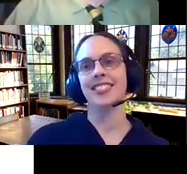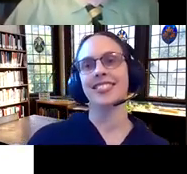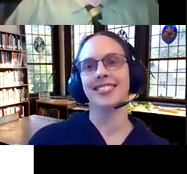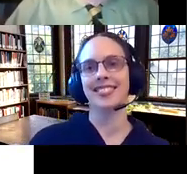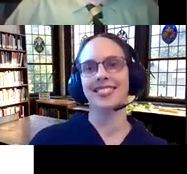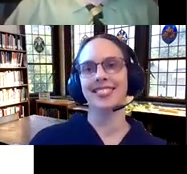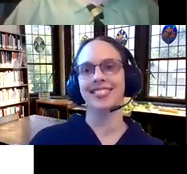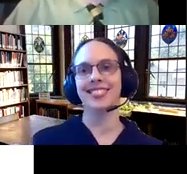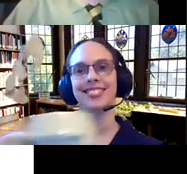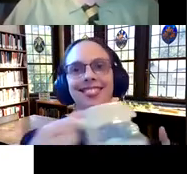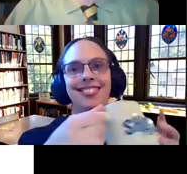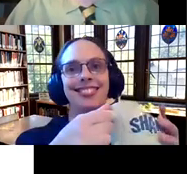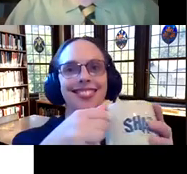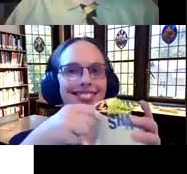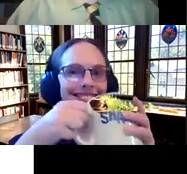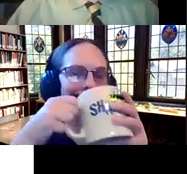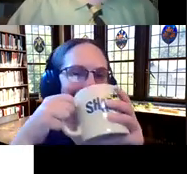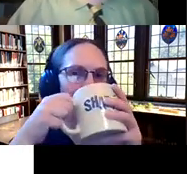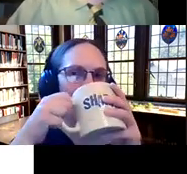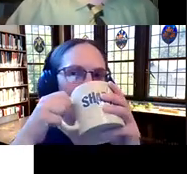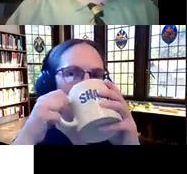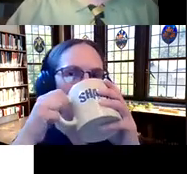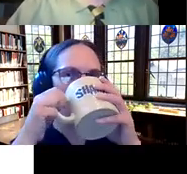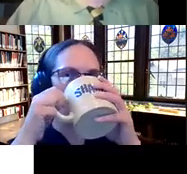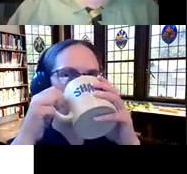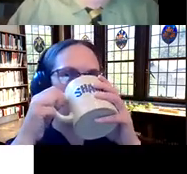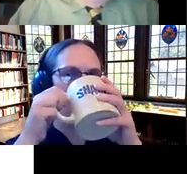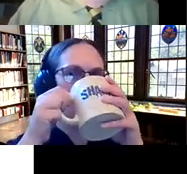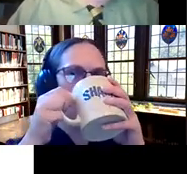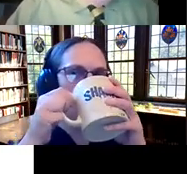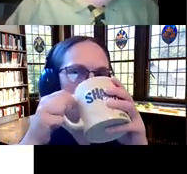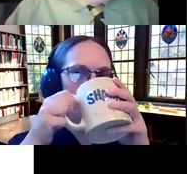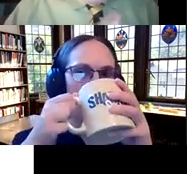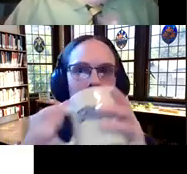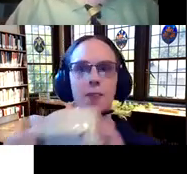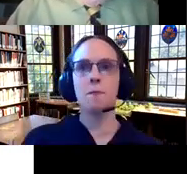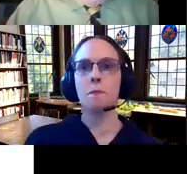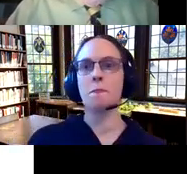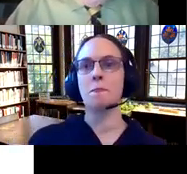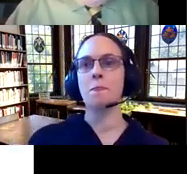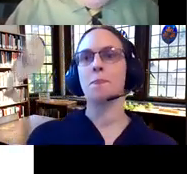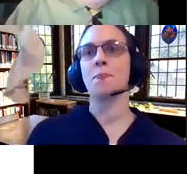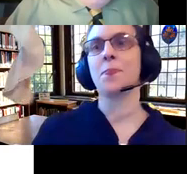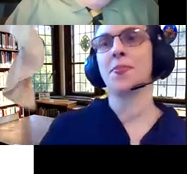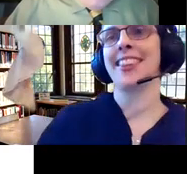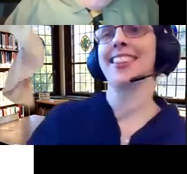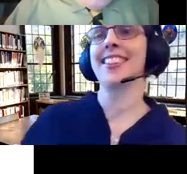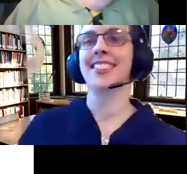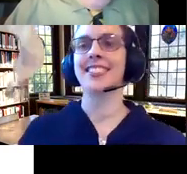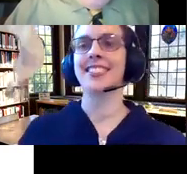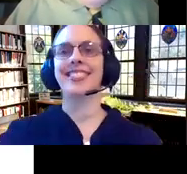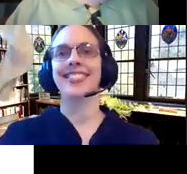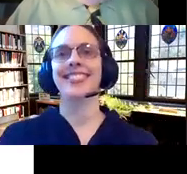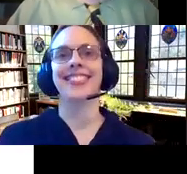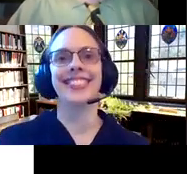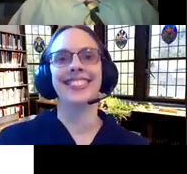no longer young. And I suppose Leslie got that picture, and I'm afraid that shows it.